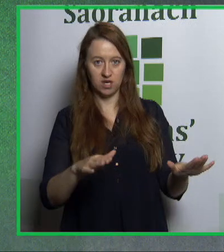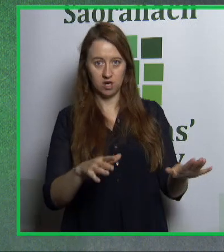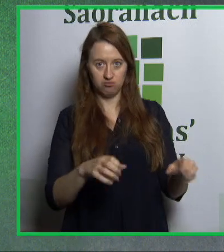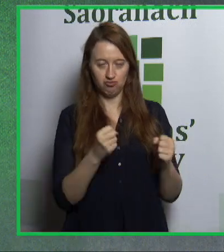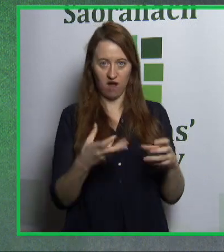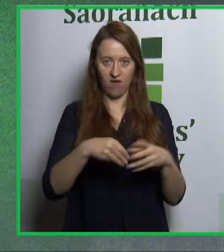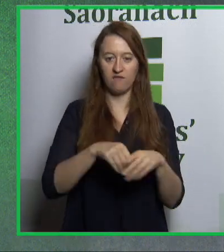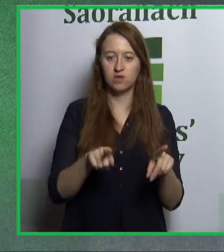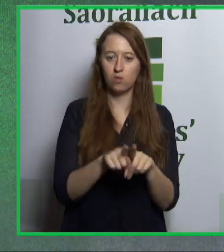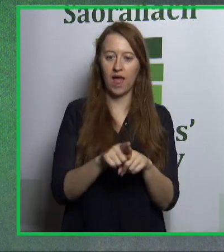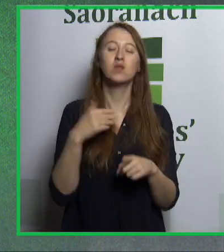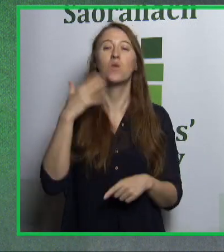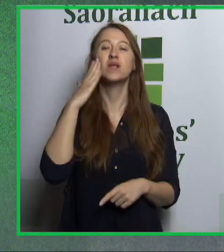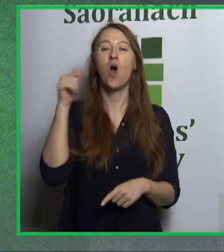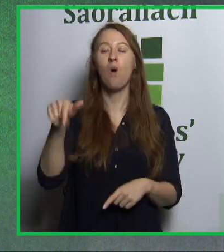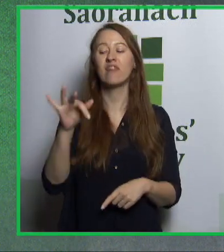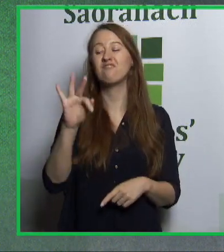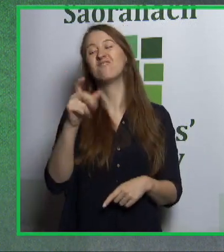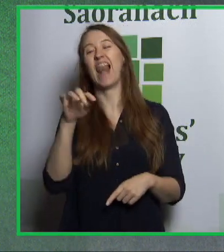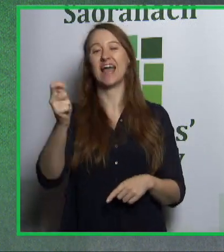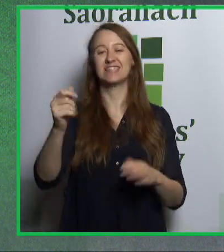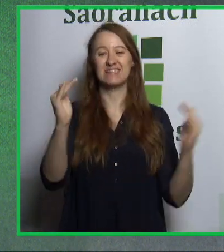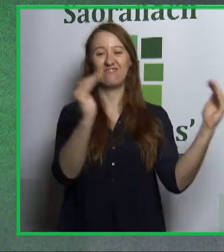yeah, became very accustomed to it very early in life. It was,